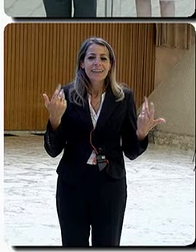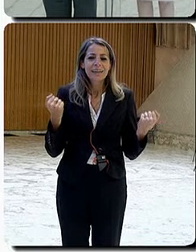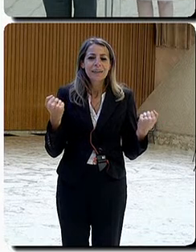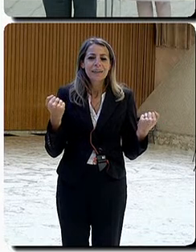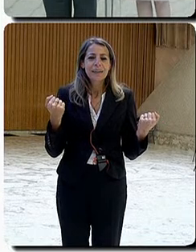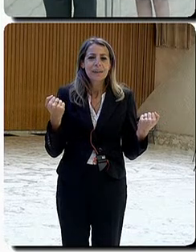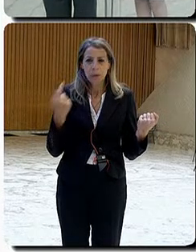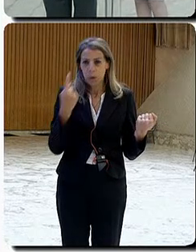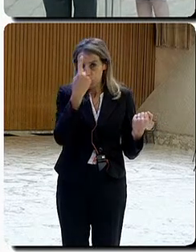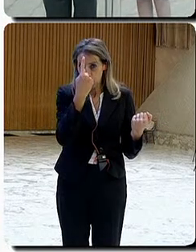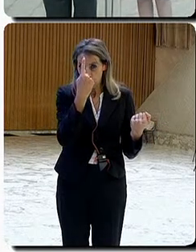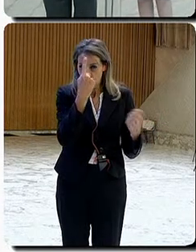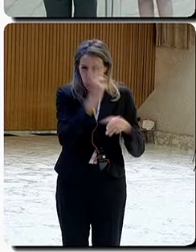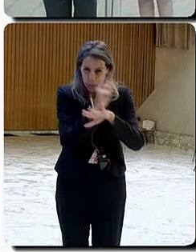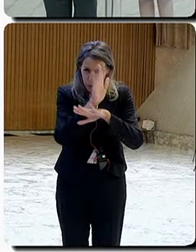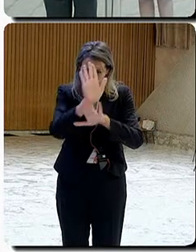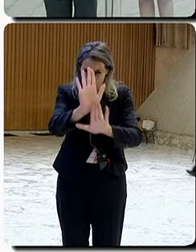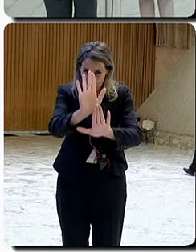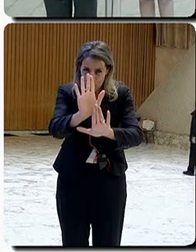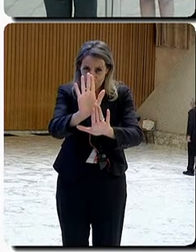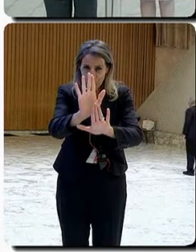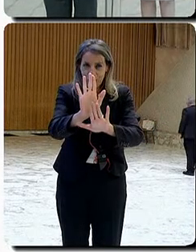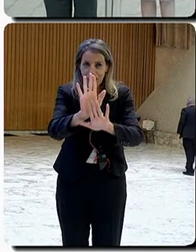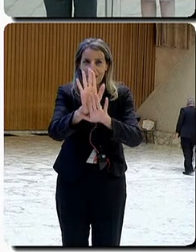Just a second.